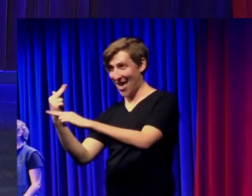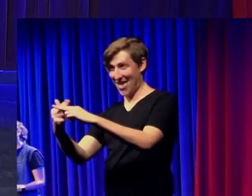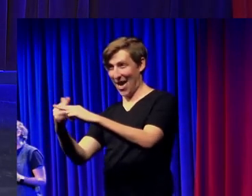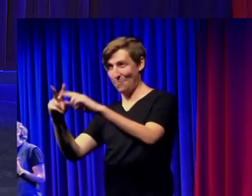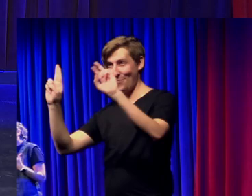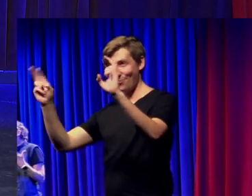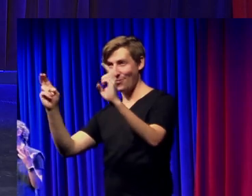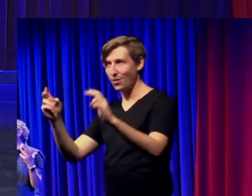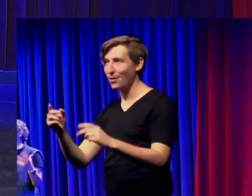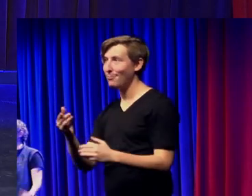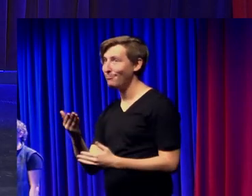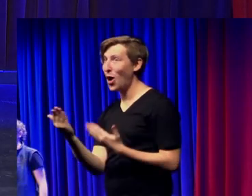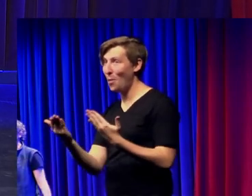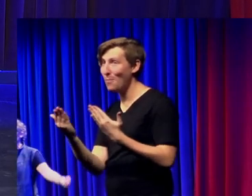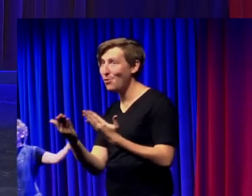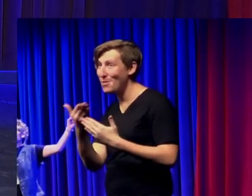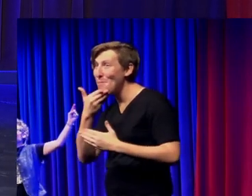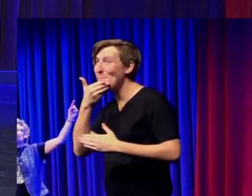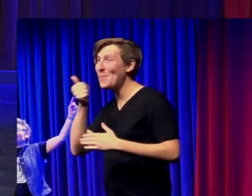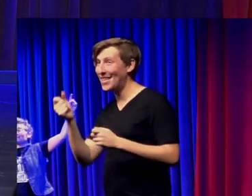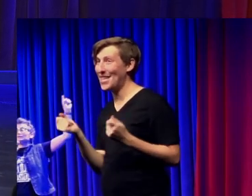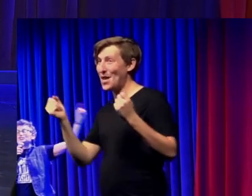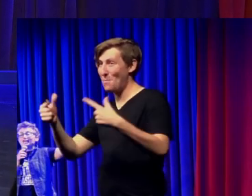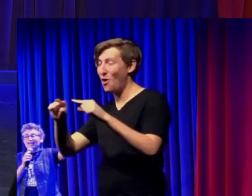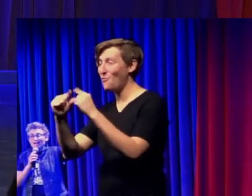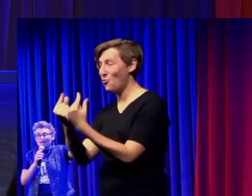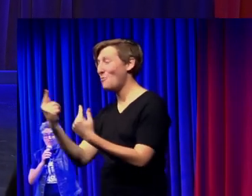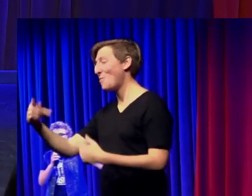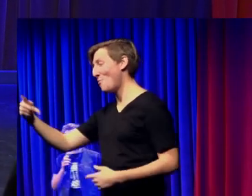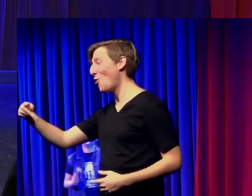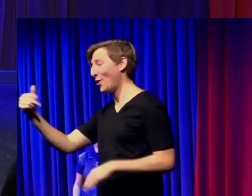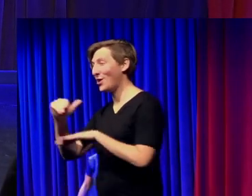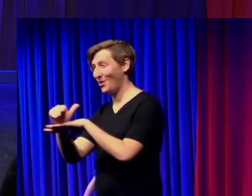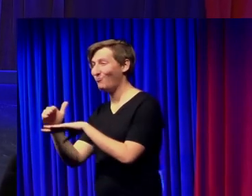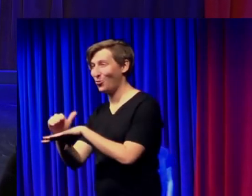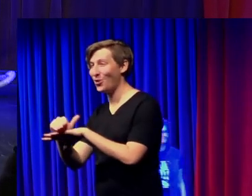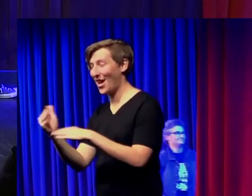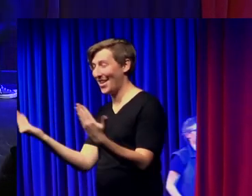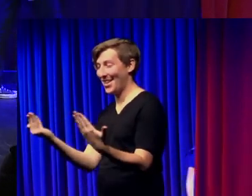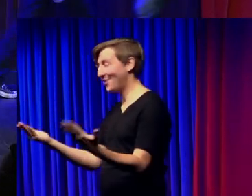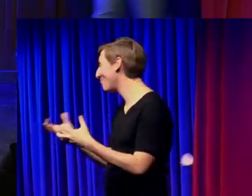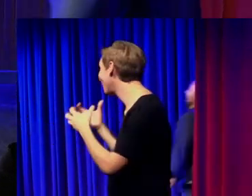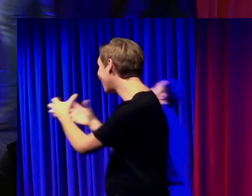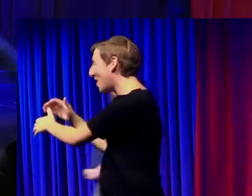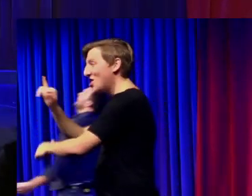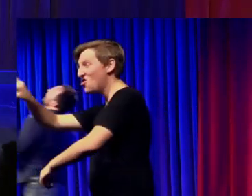group in Portland and probably the world. Let's hear it again for J Names.